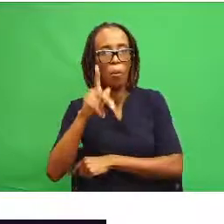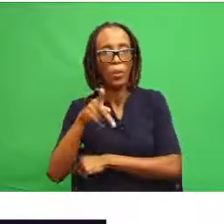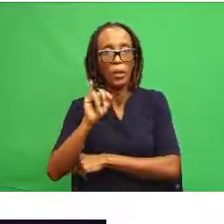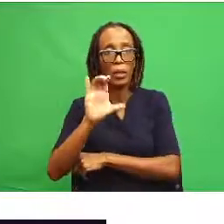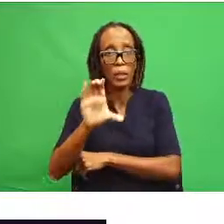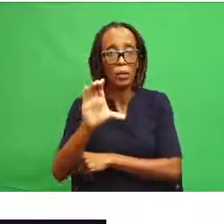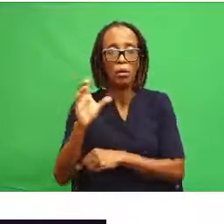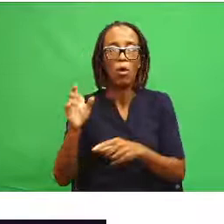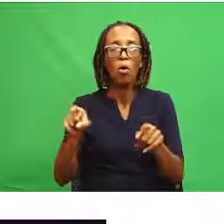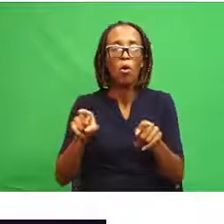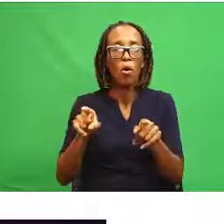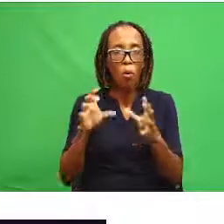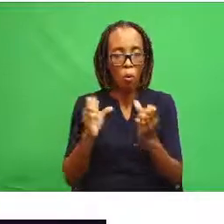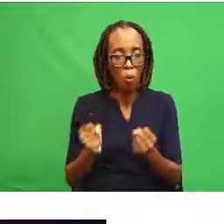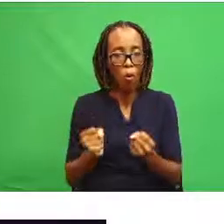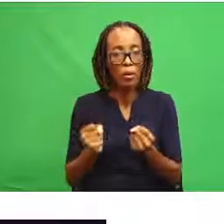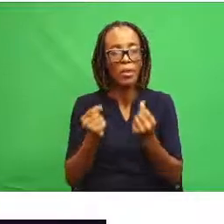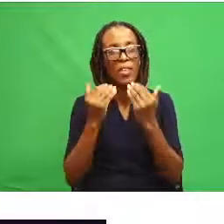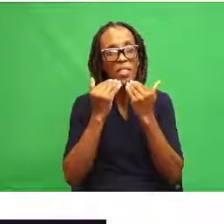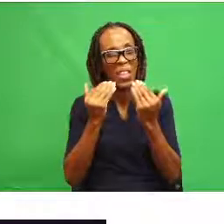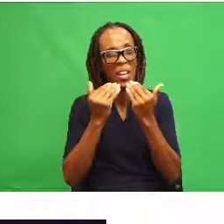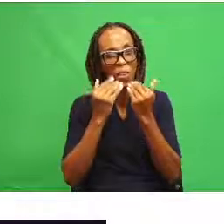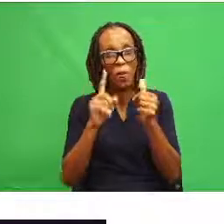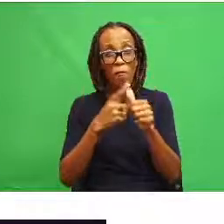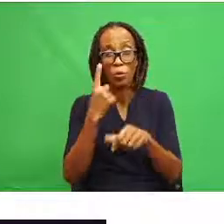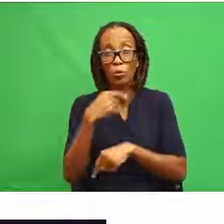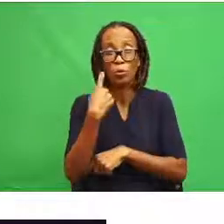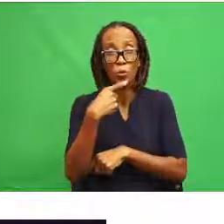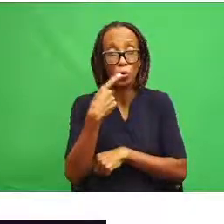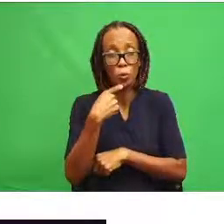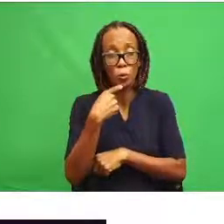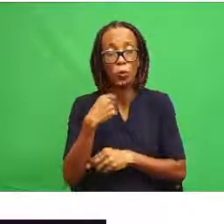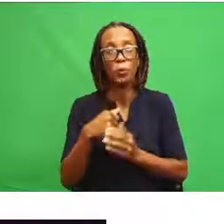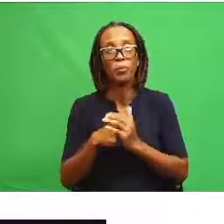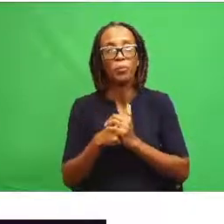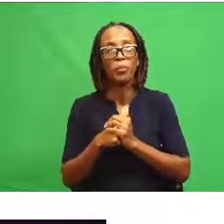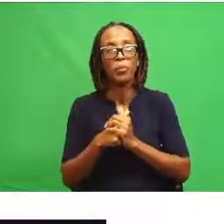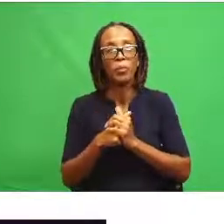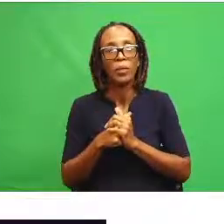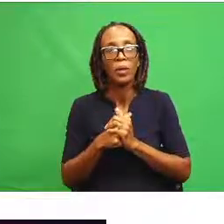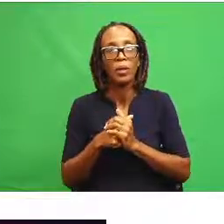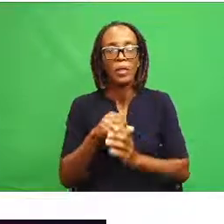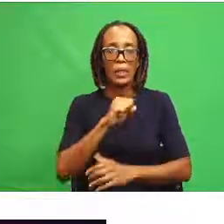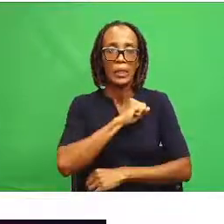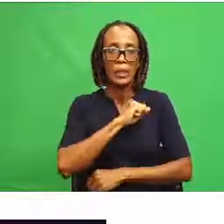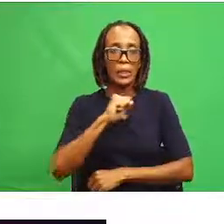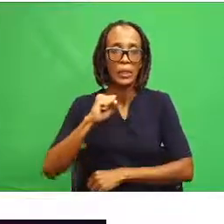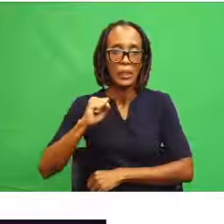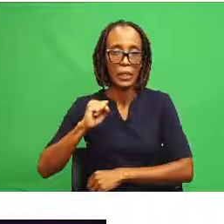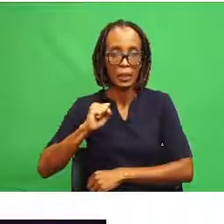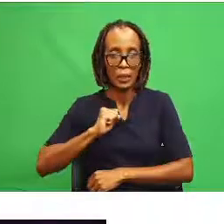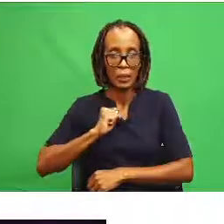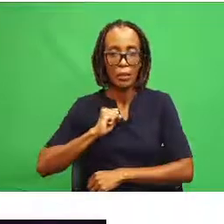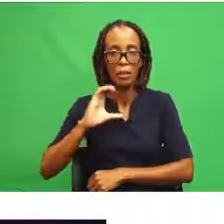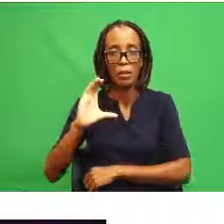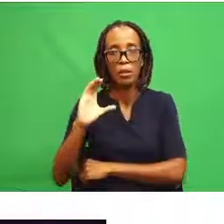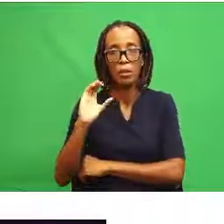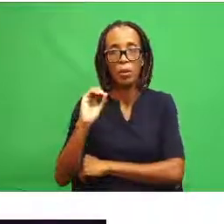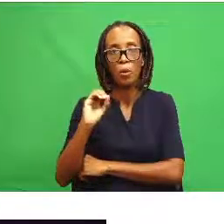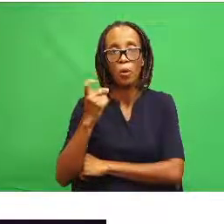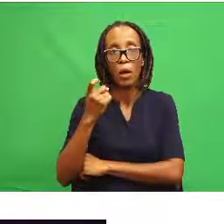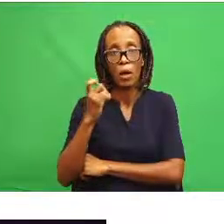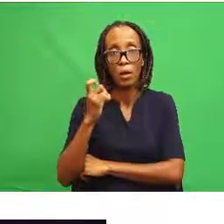would like to first express sincere thanks and appreciation to Senator the Honorable Donna